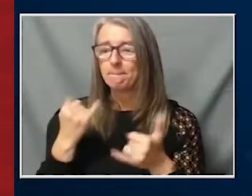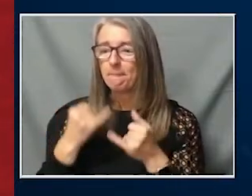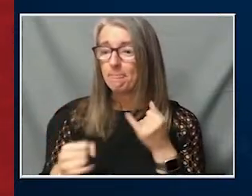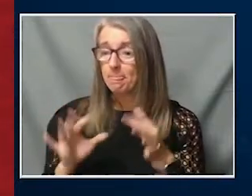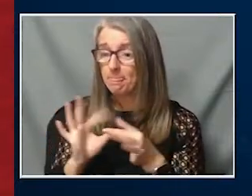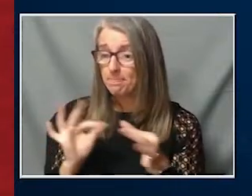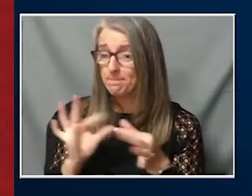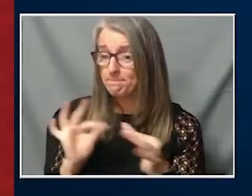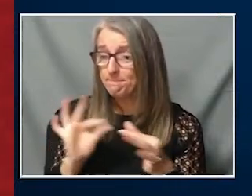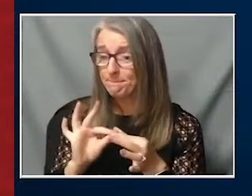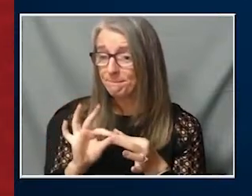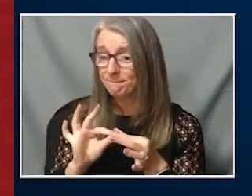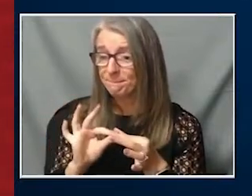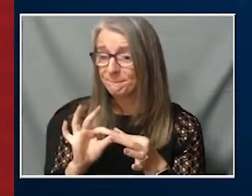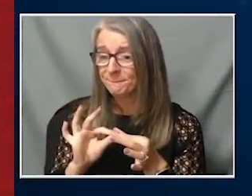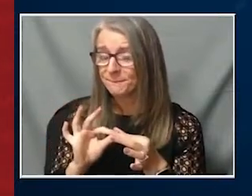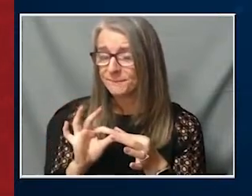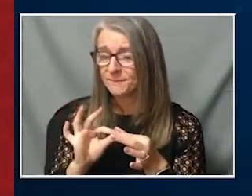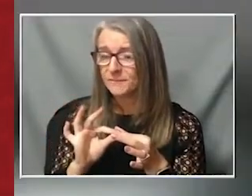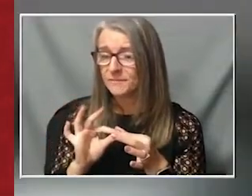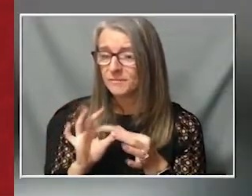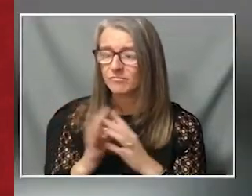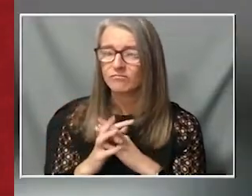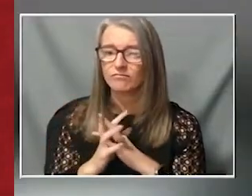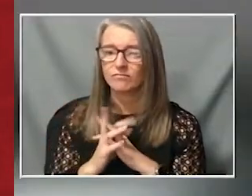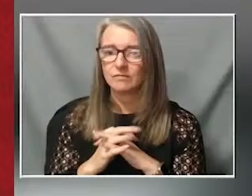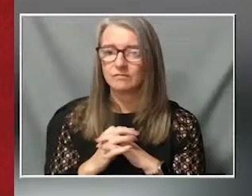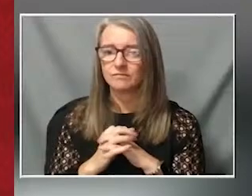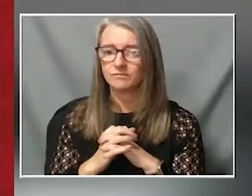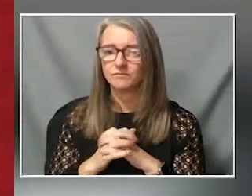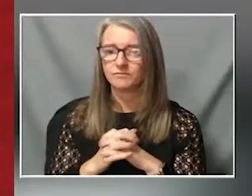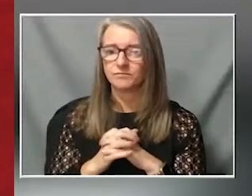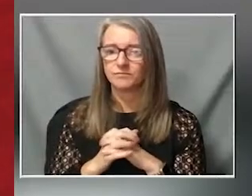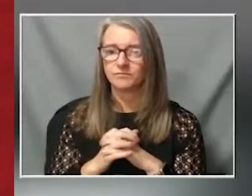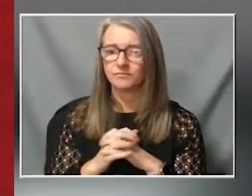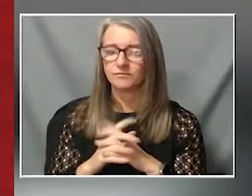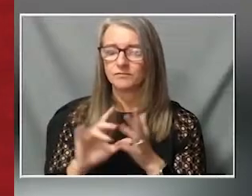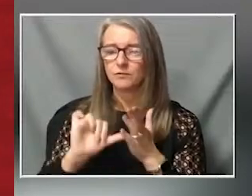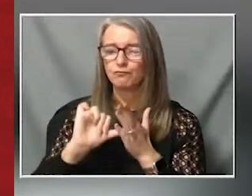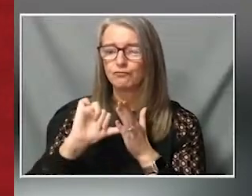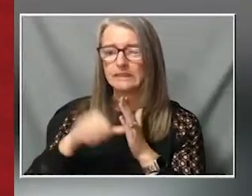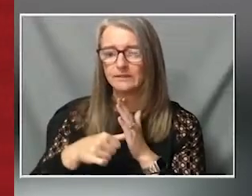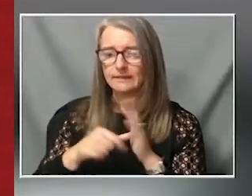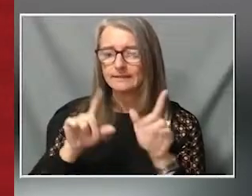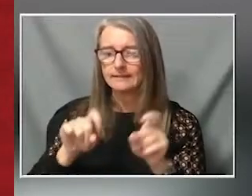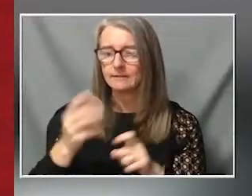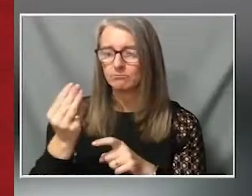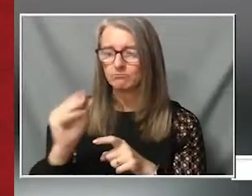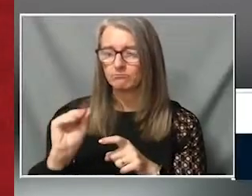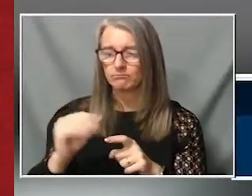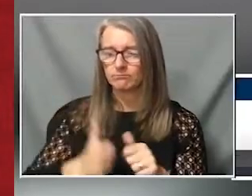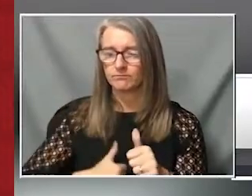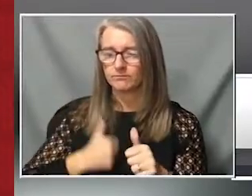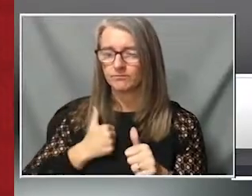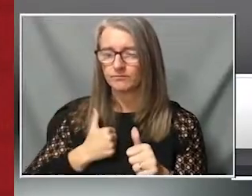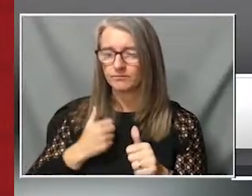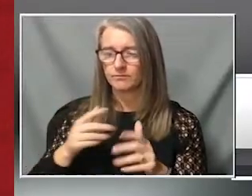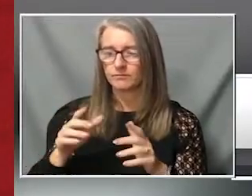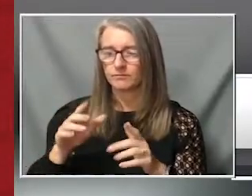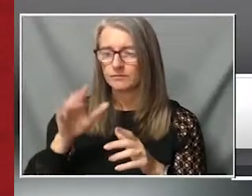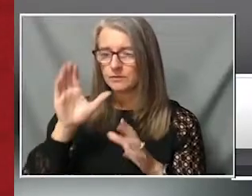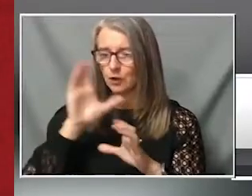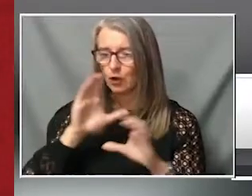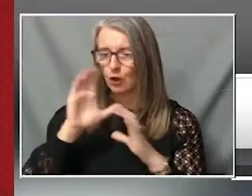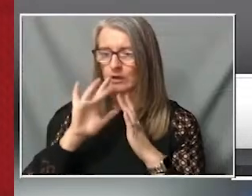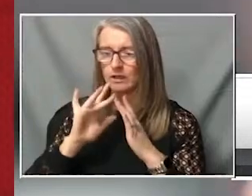you really want us to head out into the week and know? I'm going to reiterate testing. If you're a Missouri resident, just Google